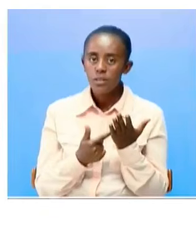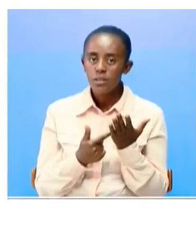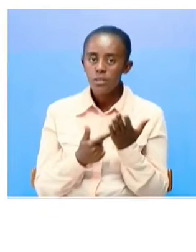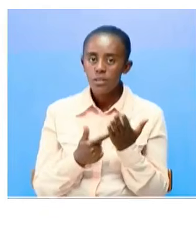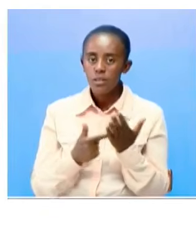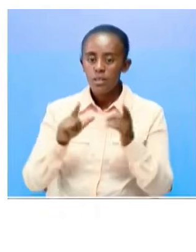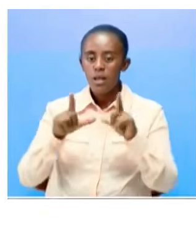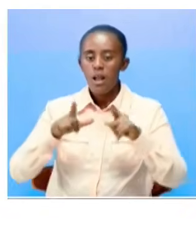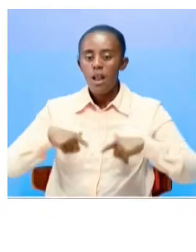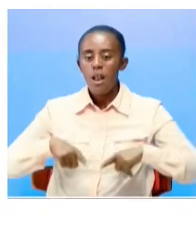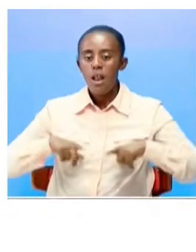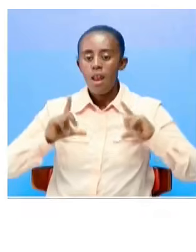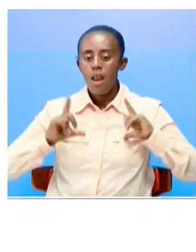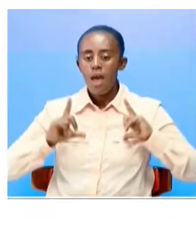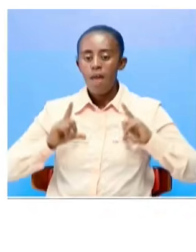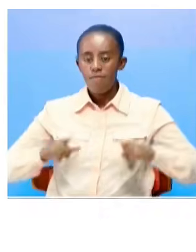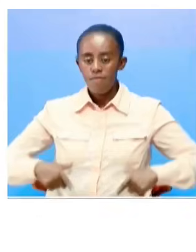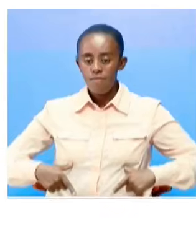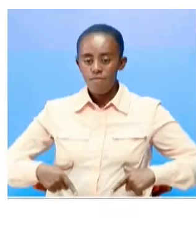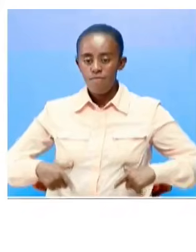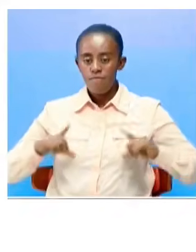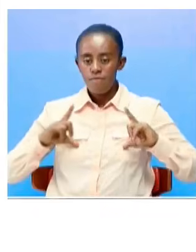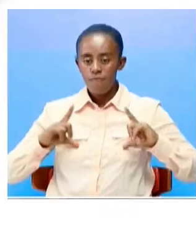life history.